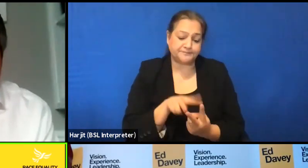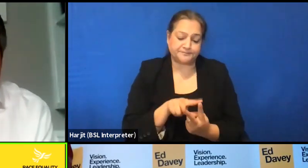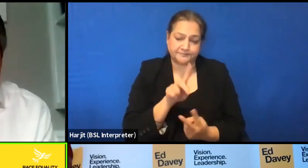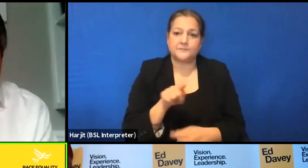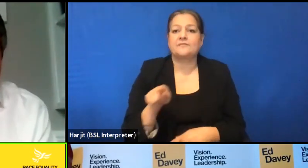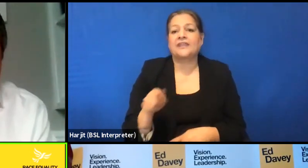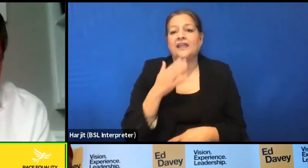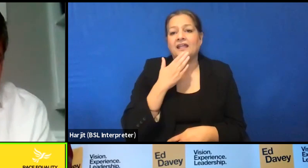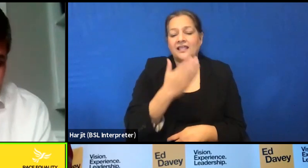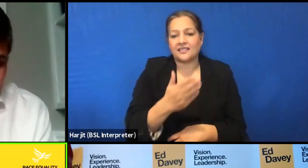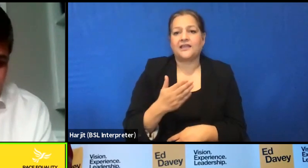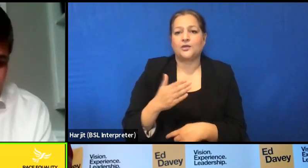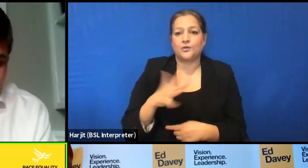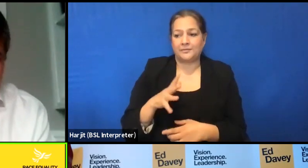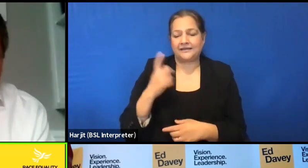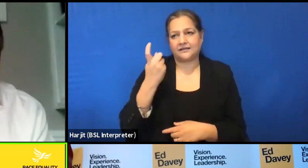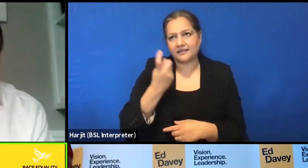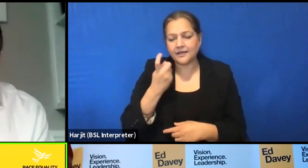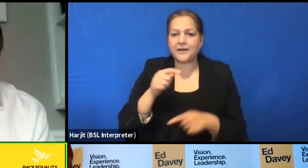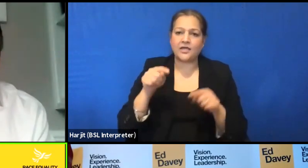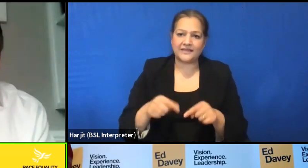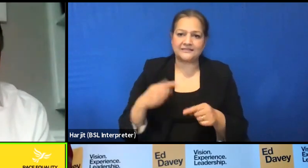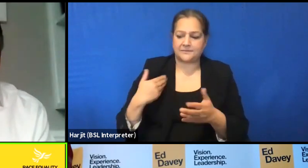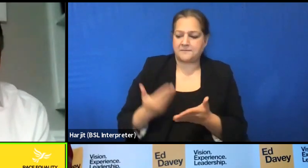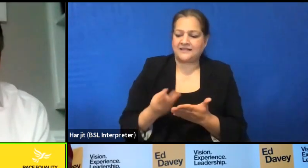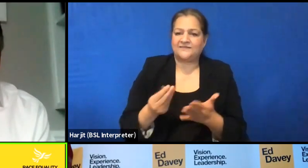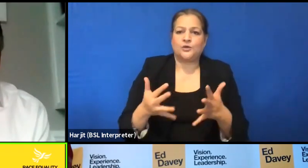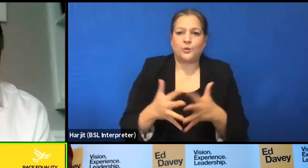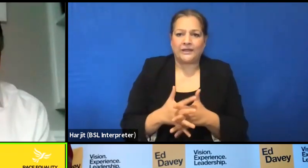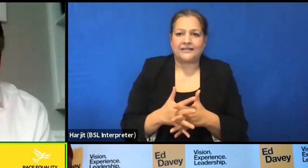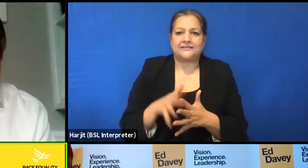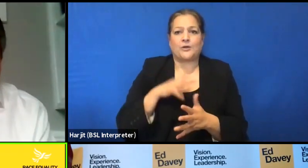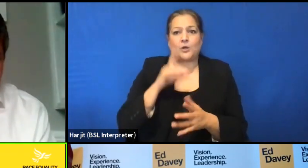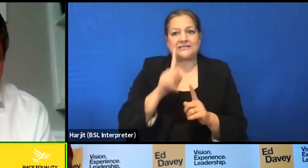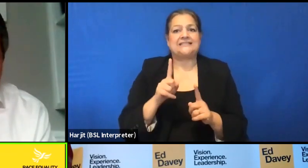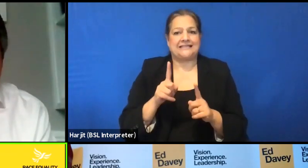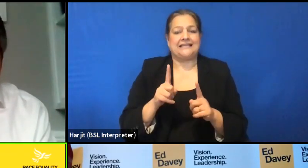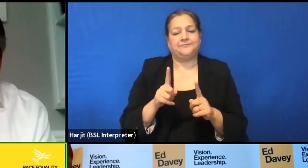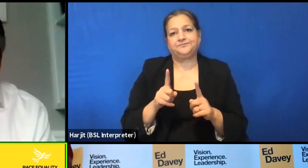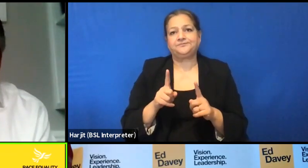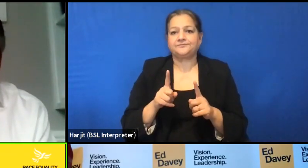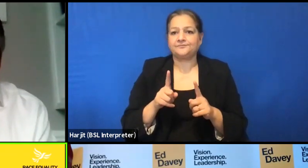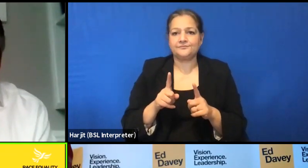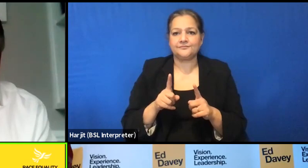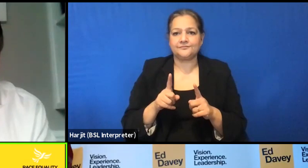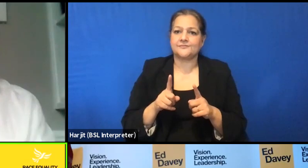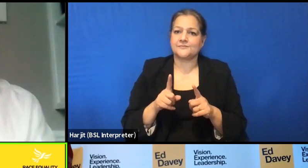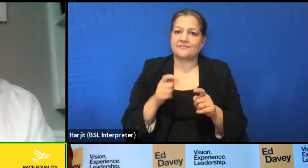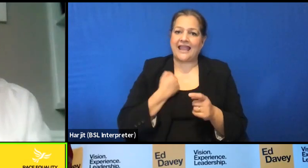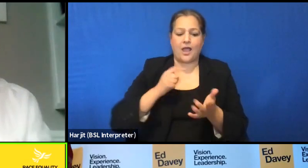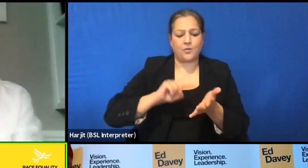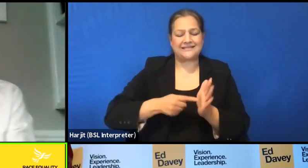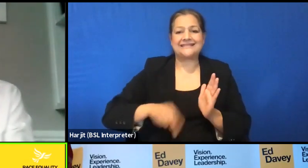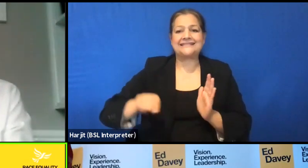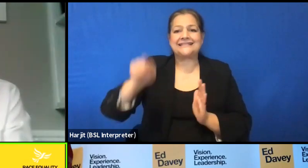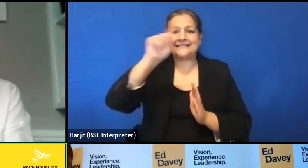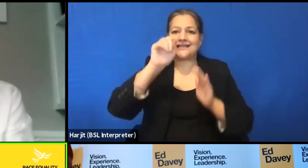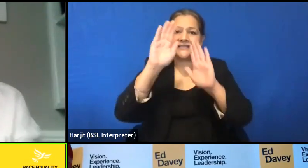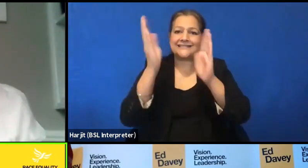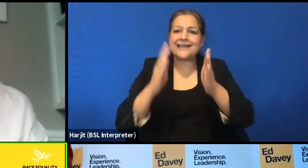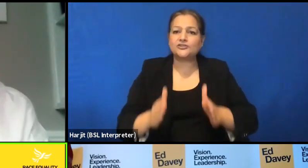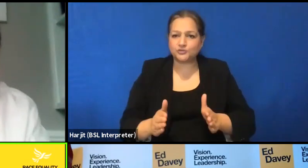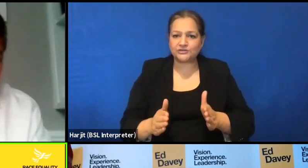last few weeks in the context of the statues that we see around all of our cities. We have one of